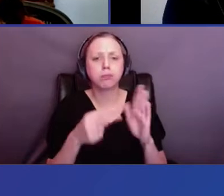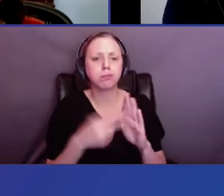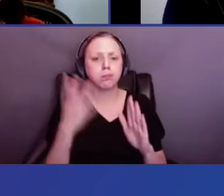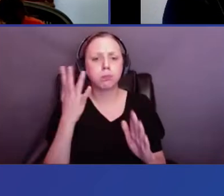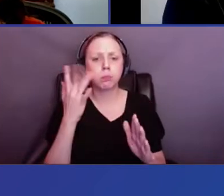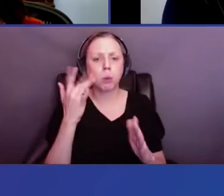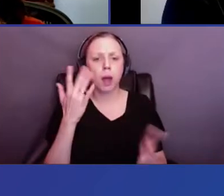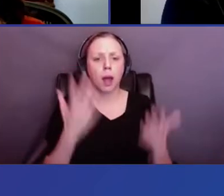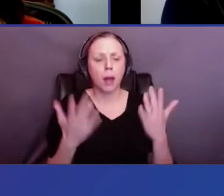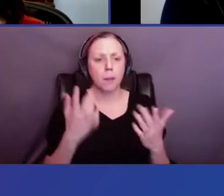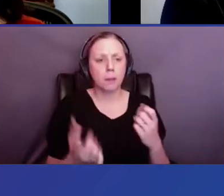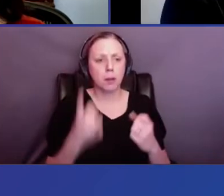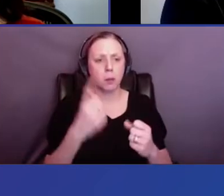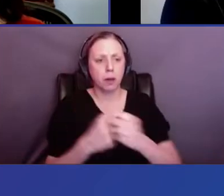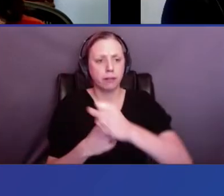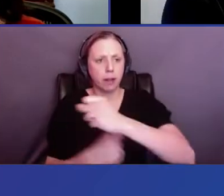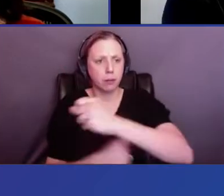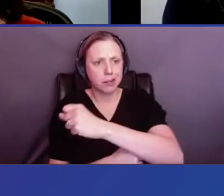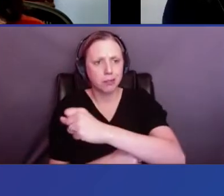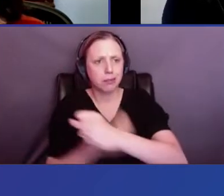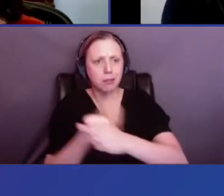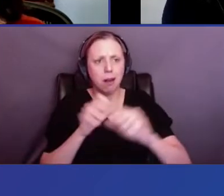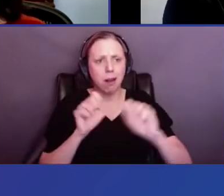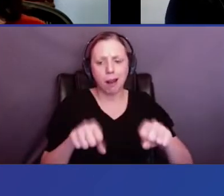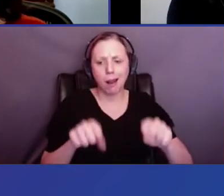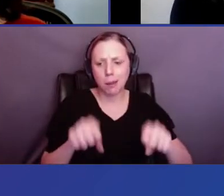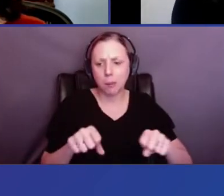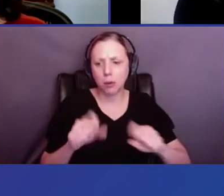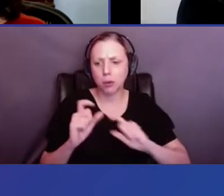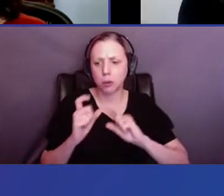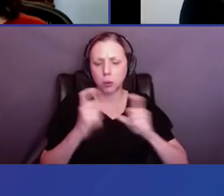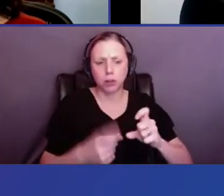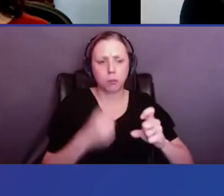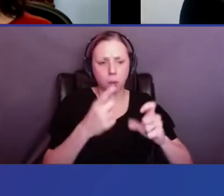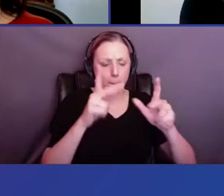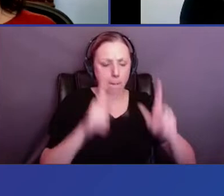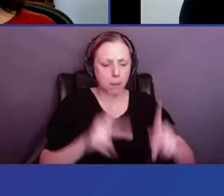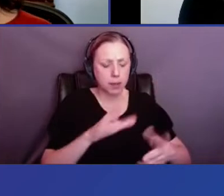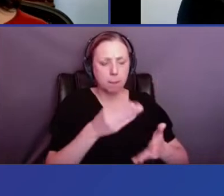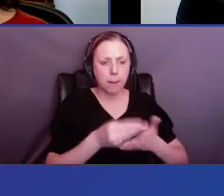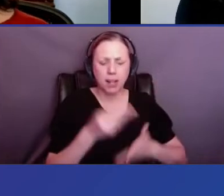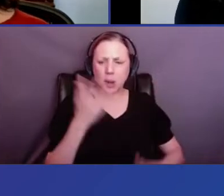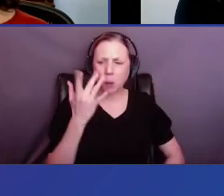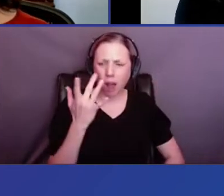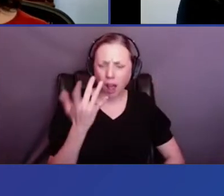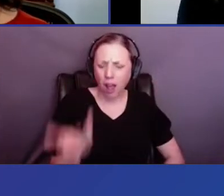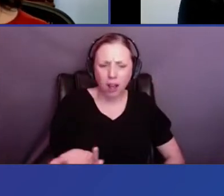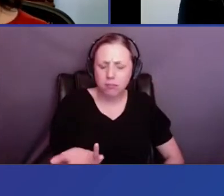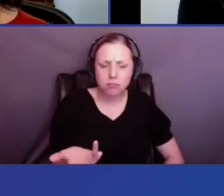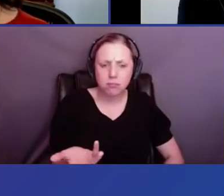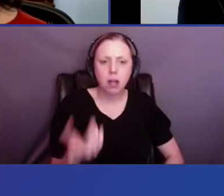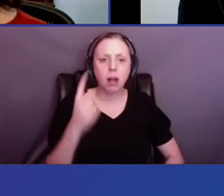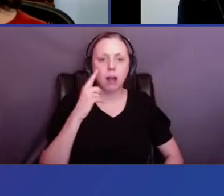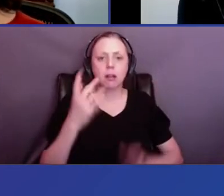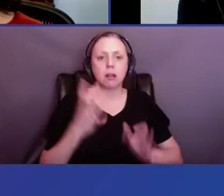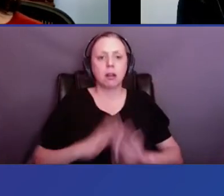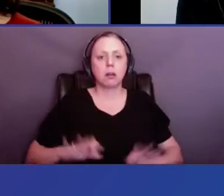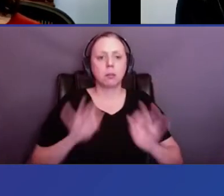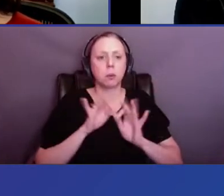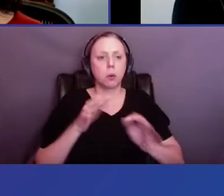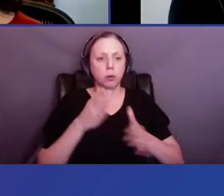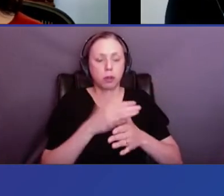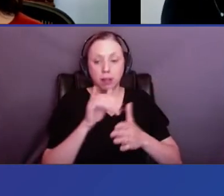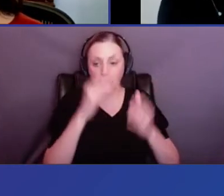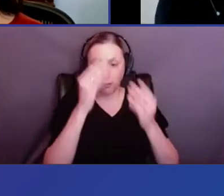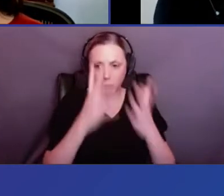a foundation not be able, for example, to give an individual fund? And I want to say that it's important to share this because